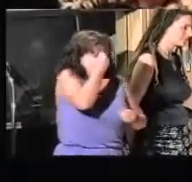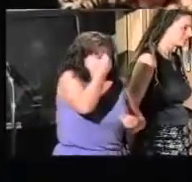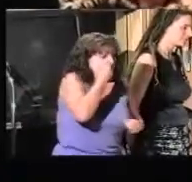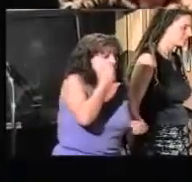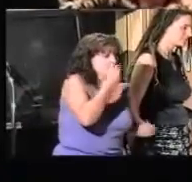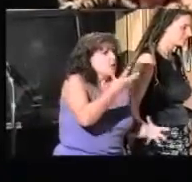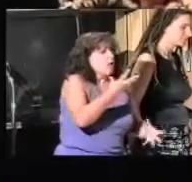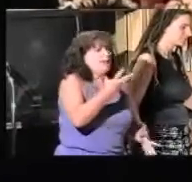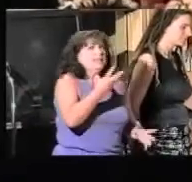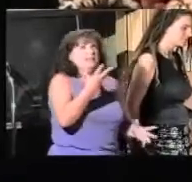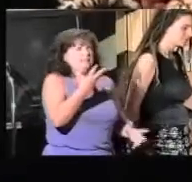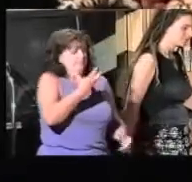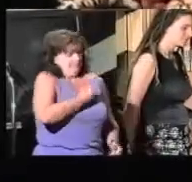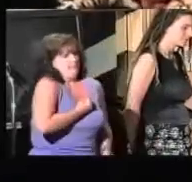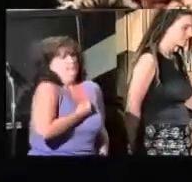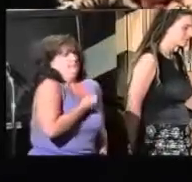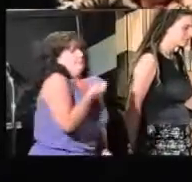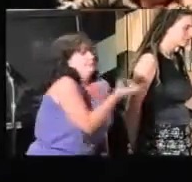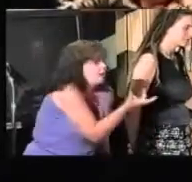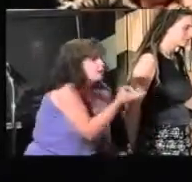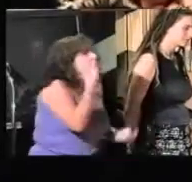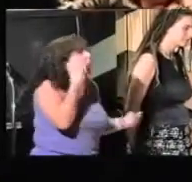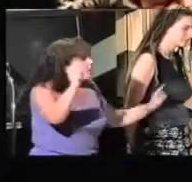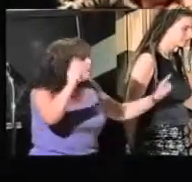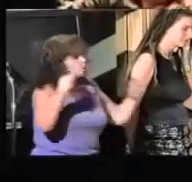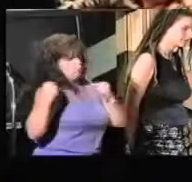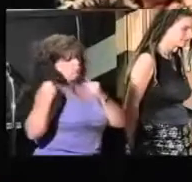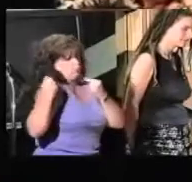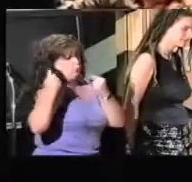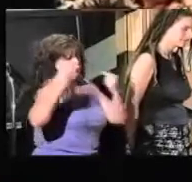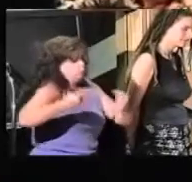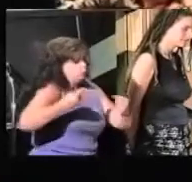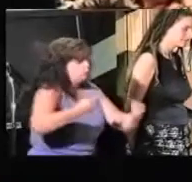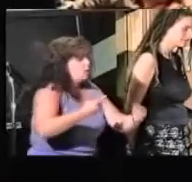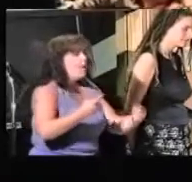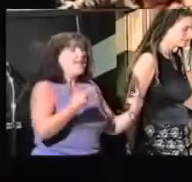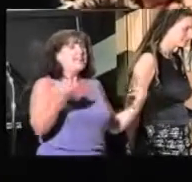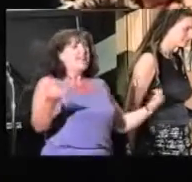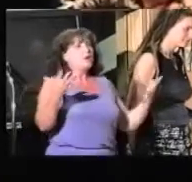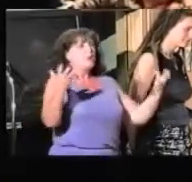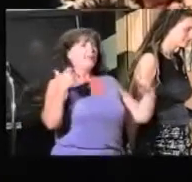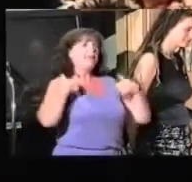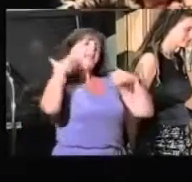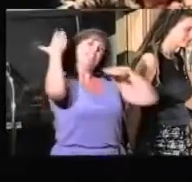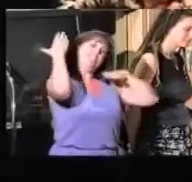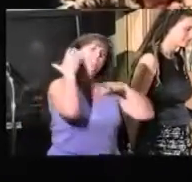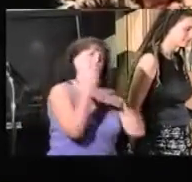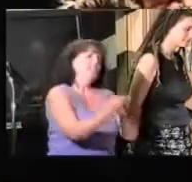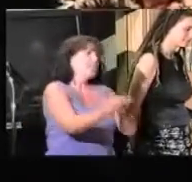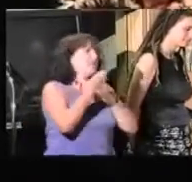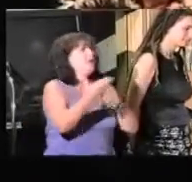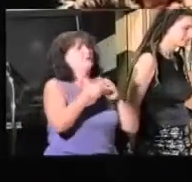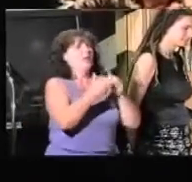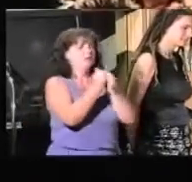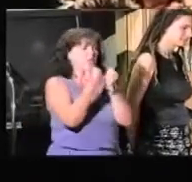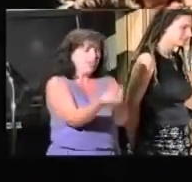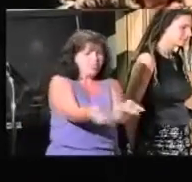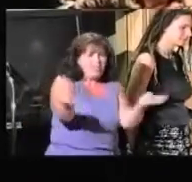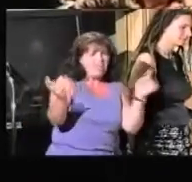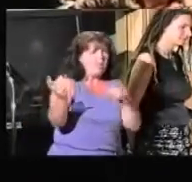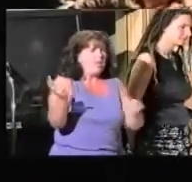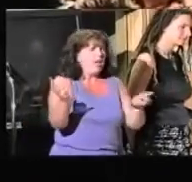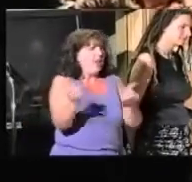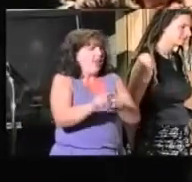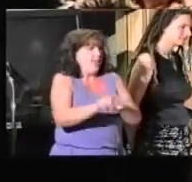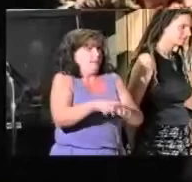to disclose. And now you want me to share them. Like what?